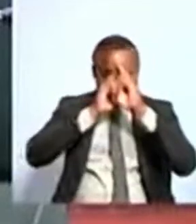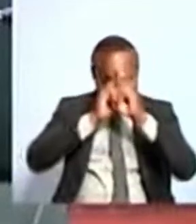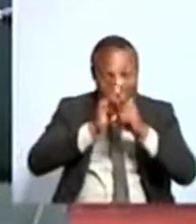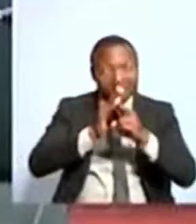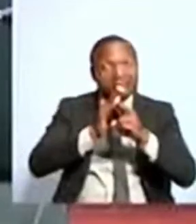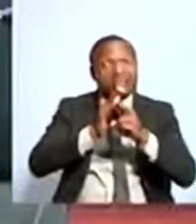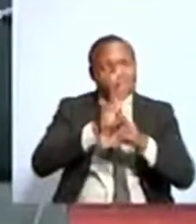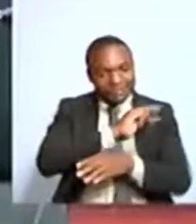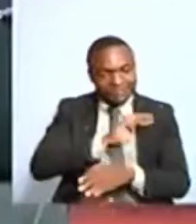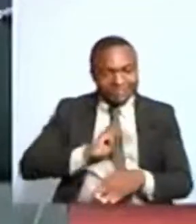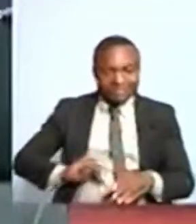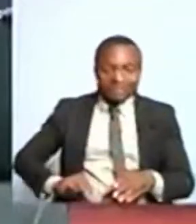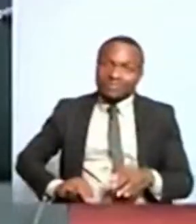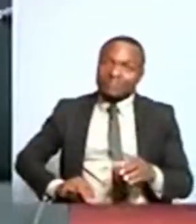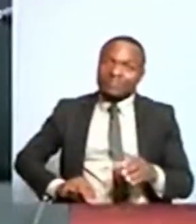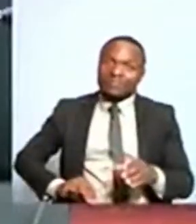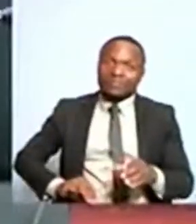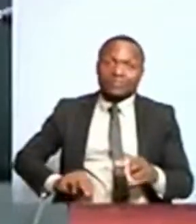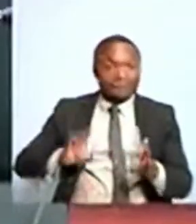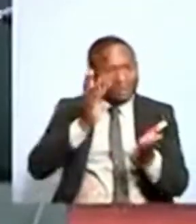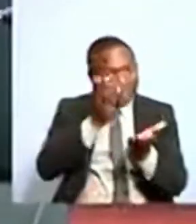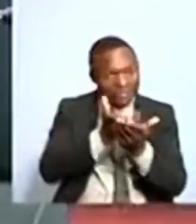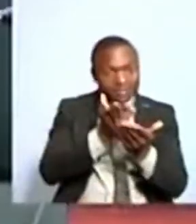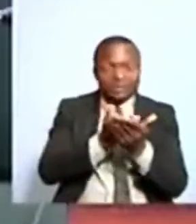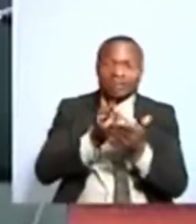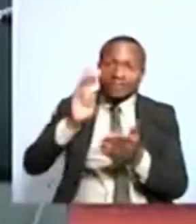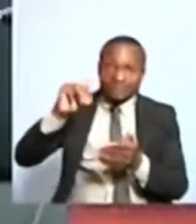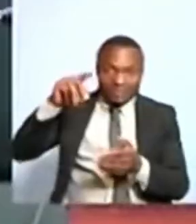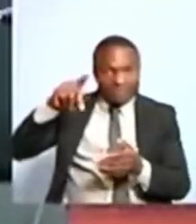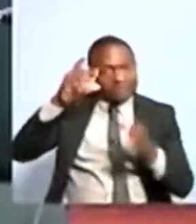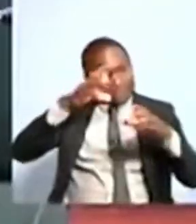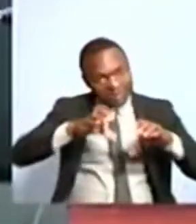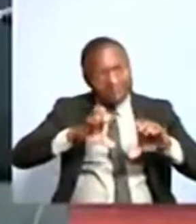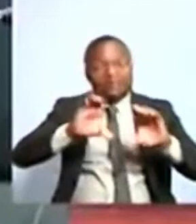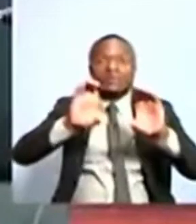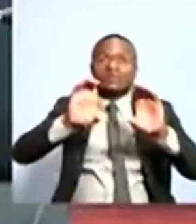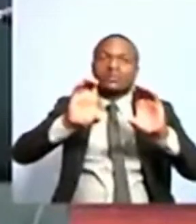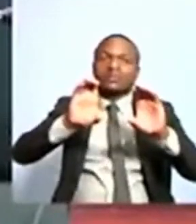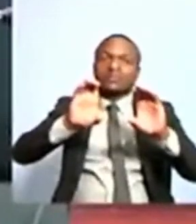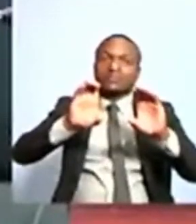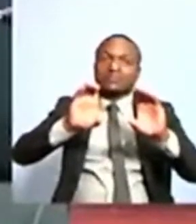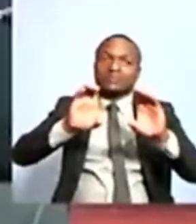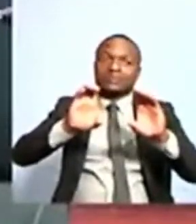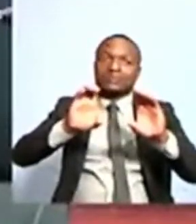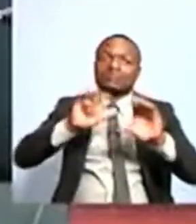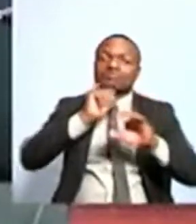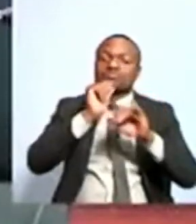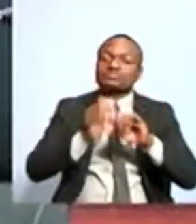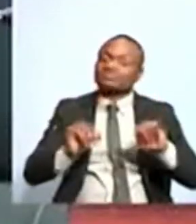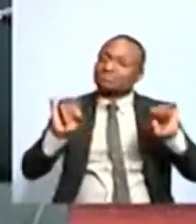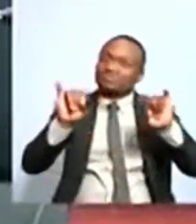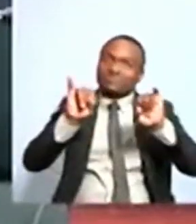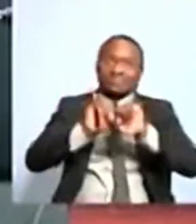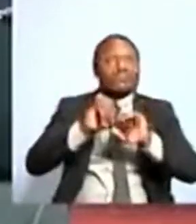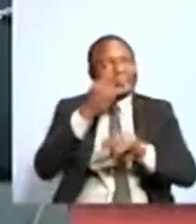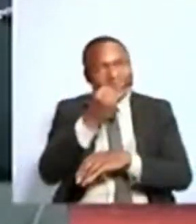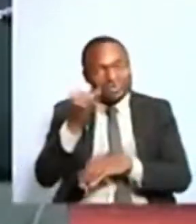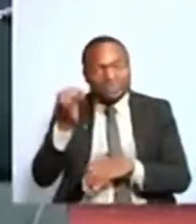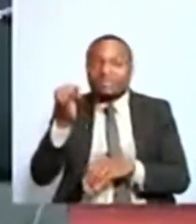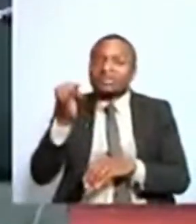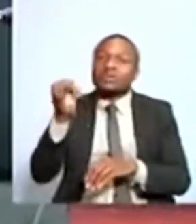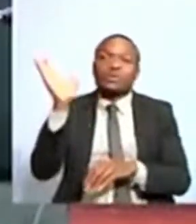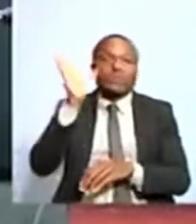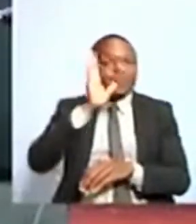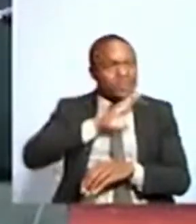member, and I dare suggest any honorable member going forward, is irrelevant as the issues have